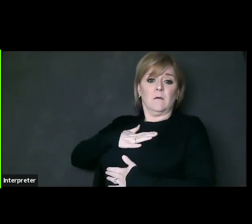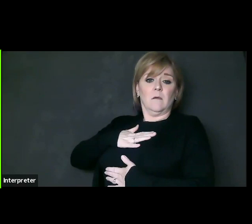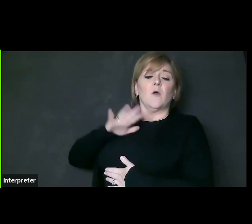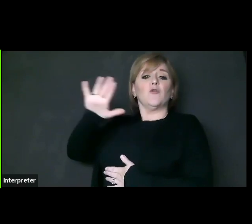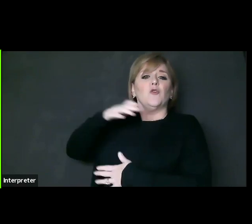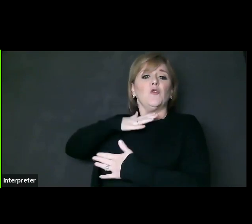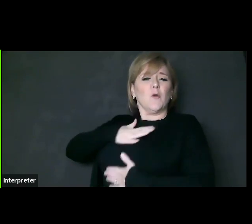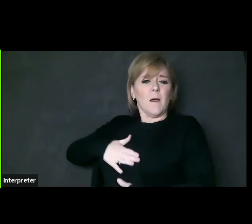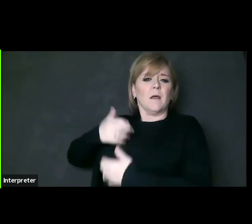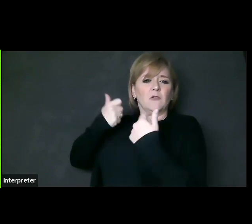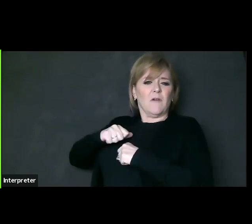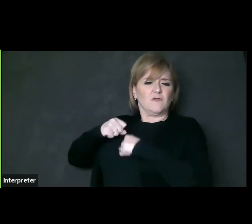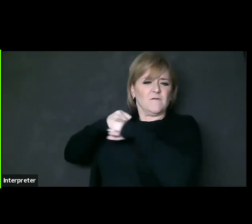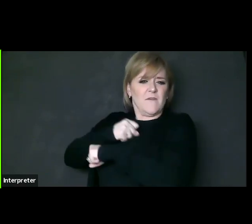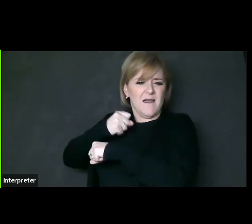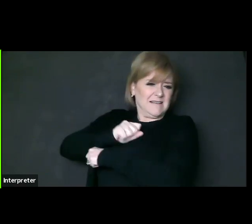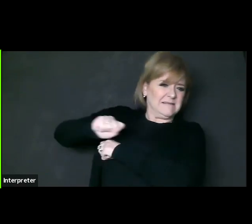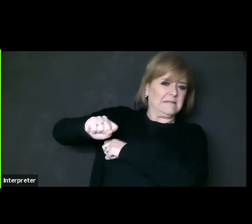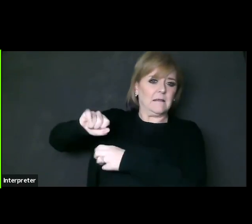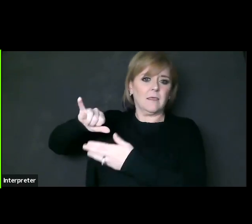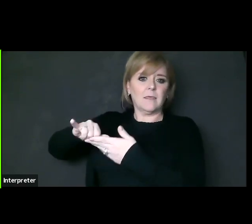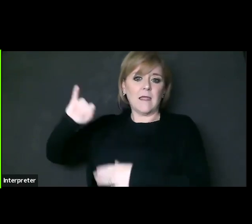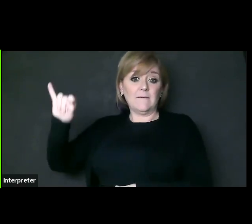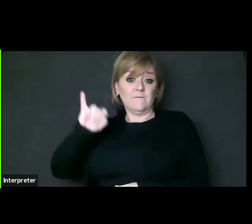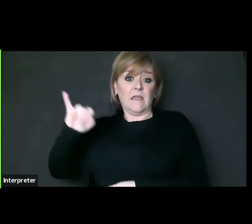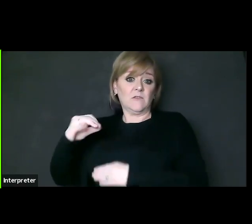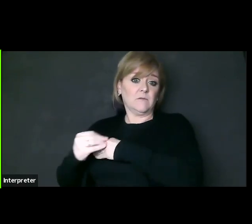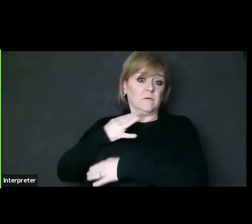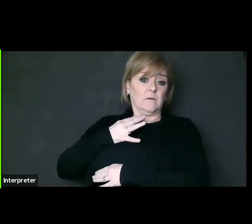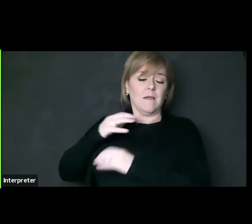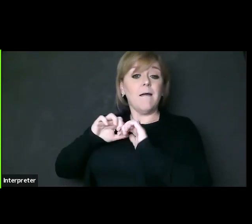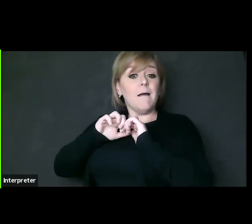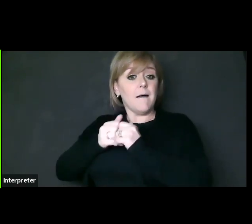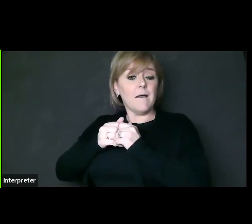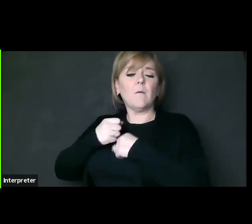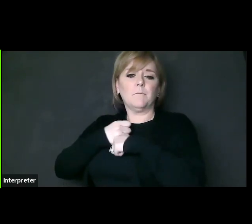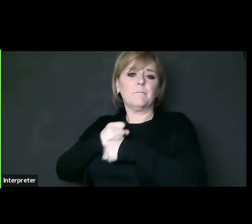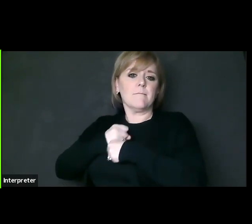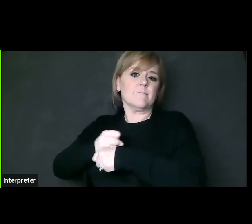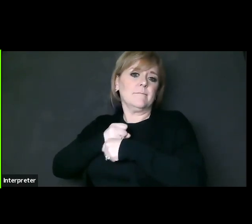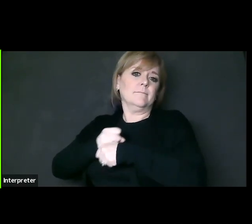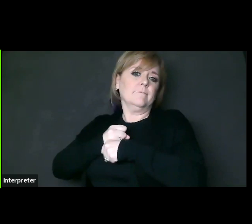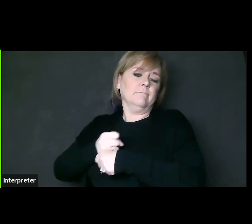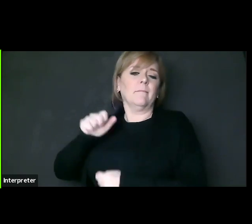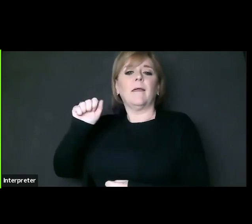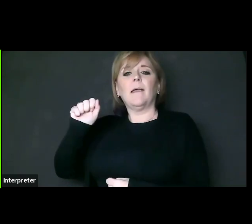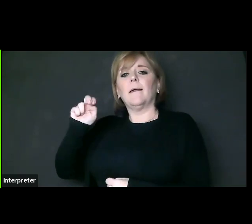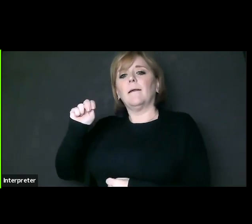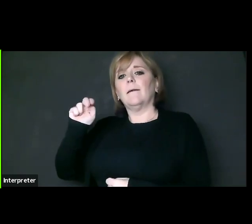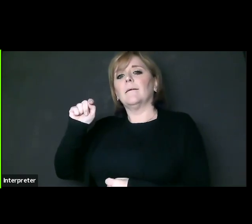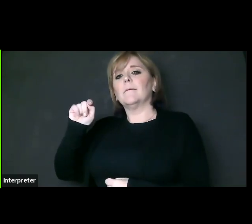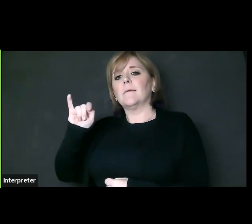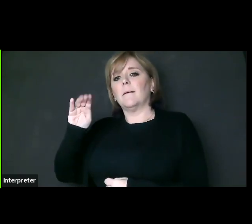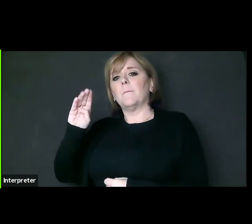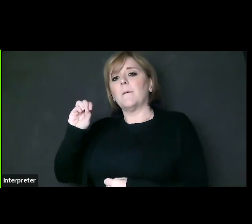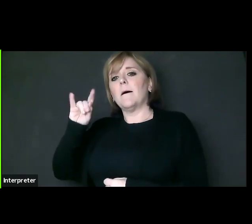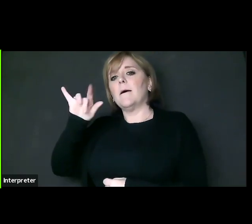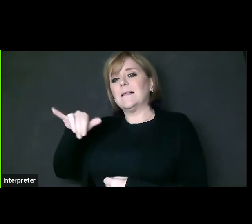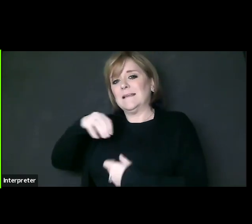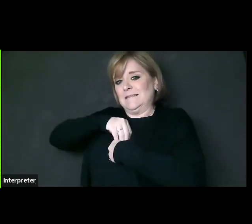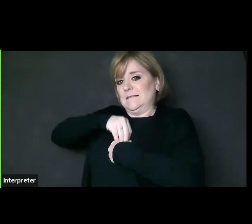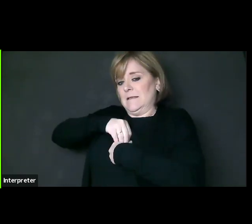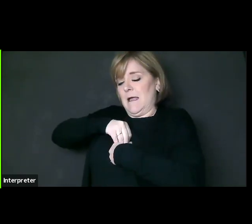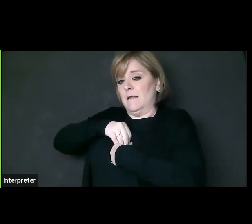one of the ways that it does this is make antibodies. And these little antibodies are protein warriors. They help fight off